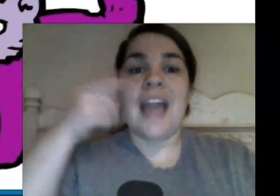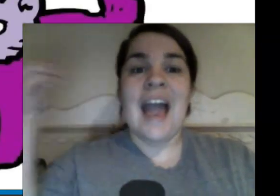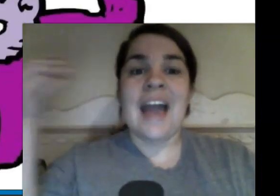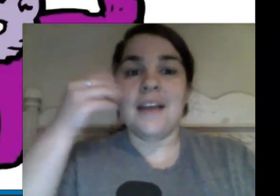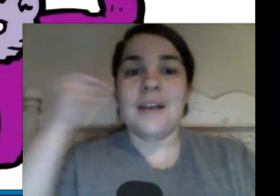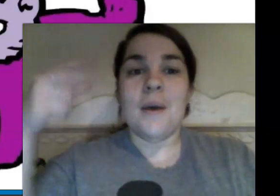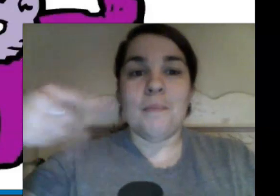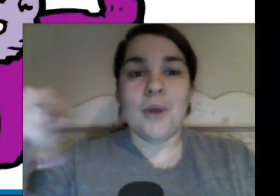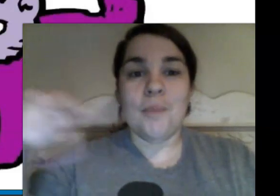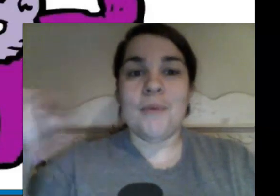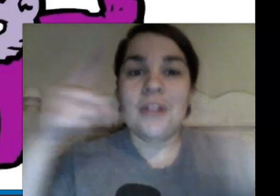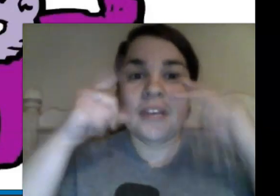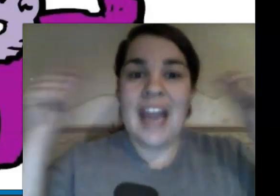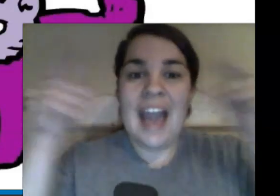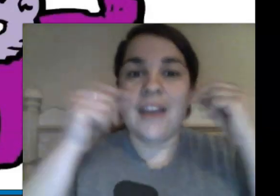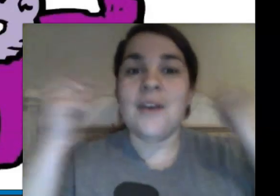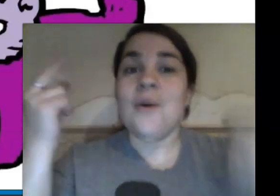Purple cat,